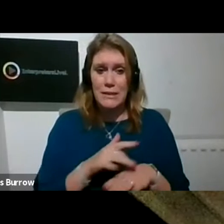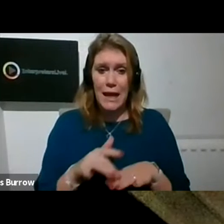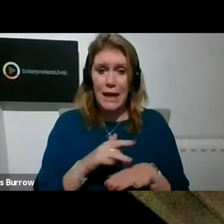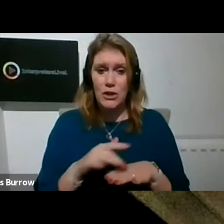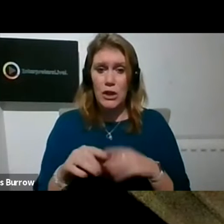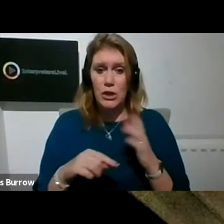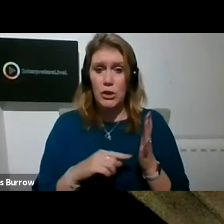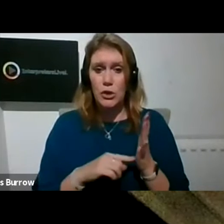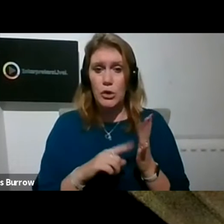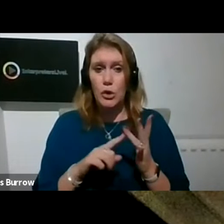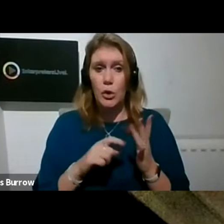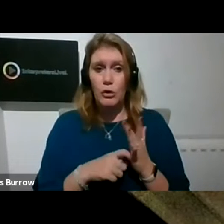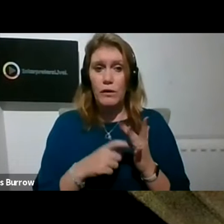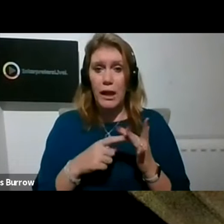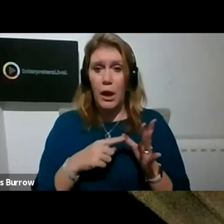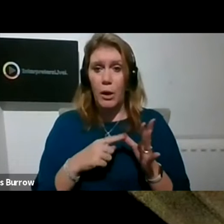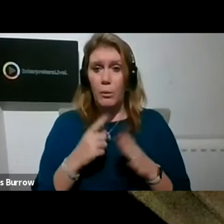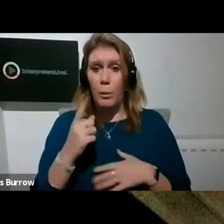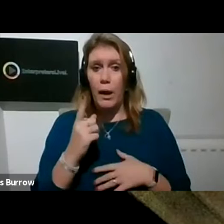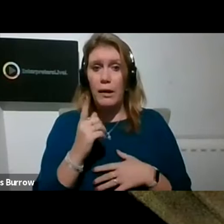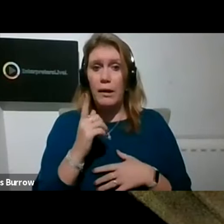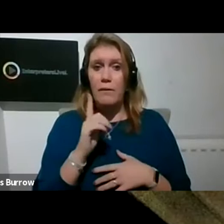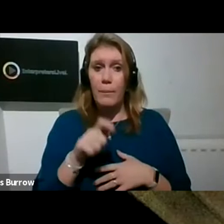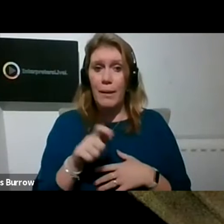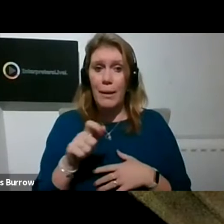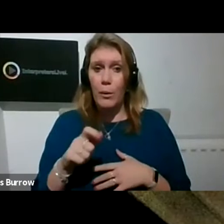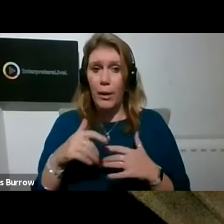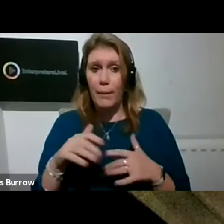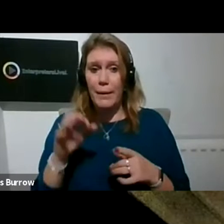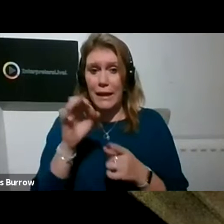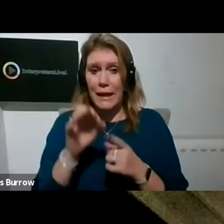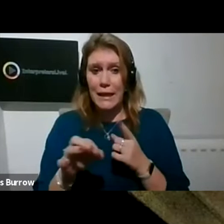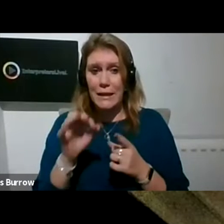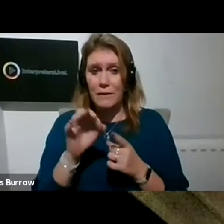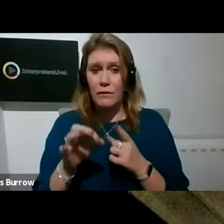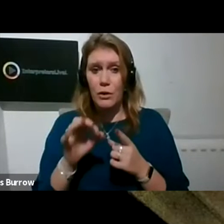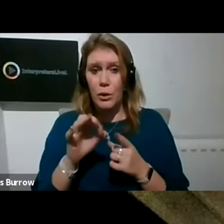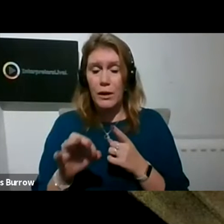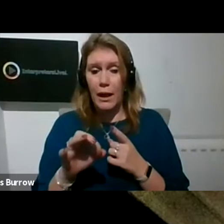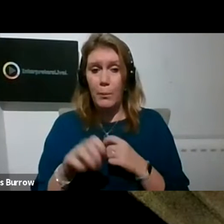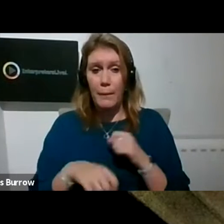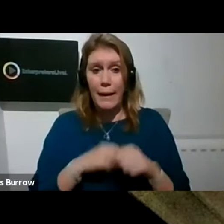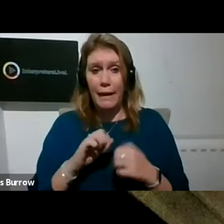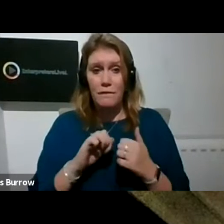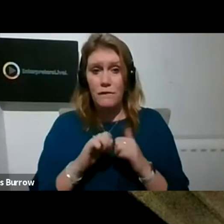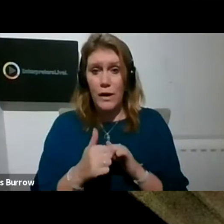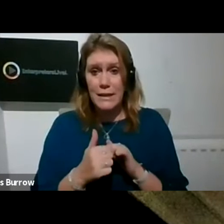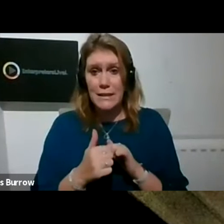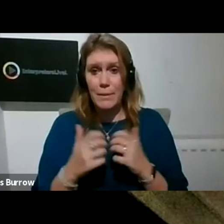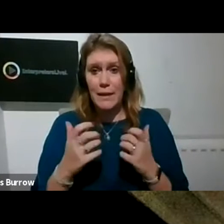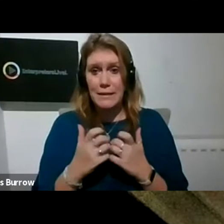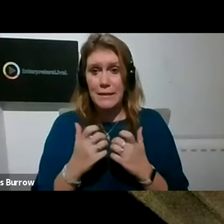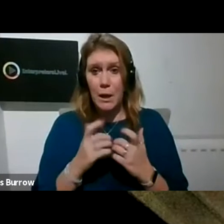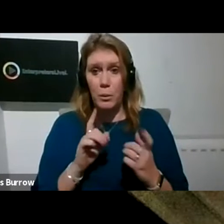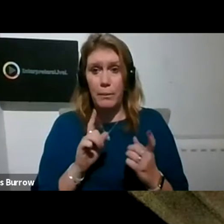interviewed, and we became friends as a result of that. But that's how we met. She was one of my interviewees,